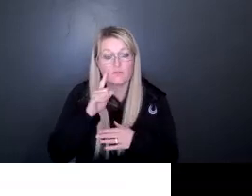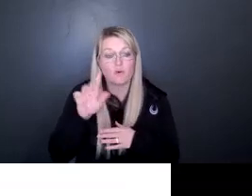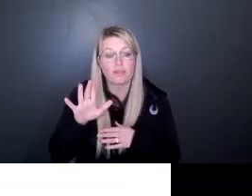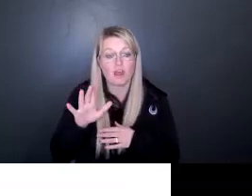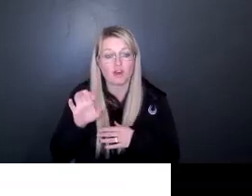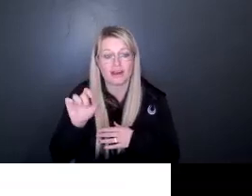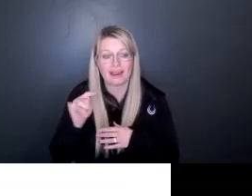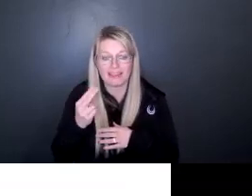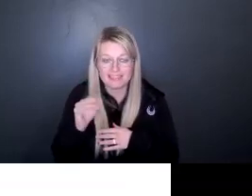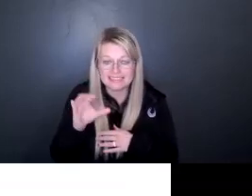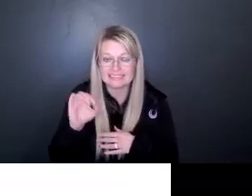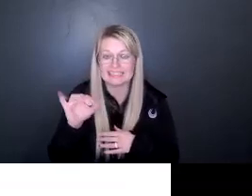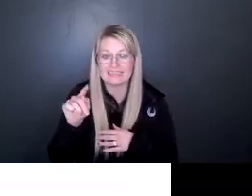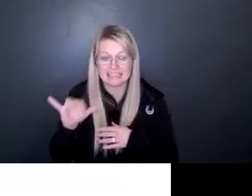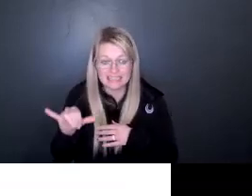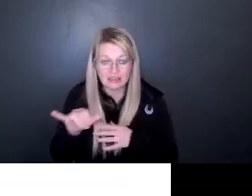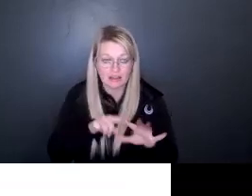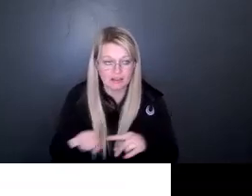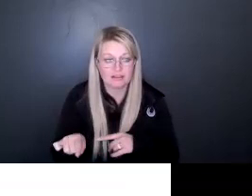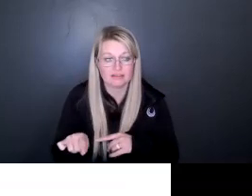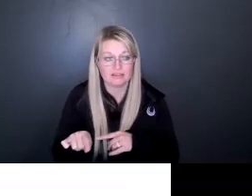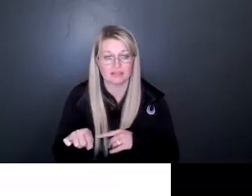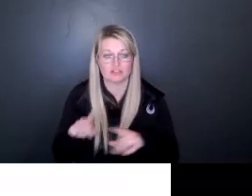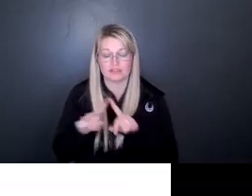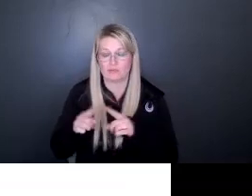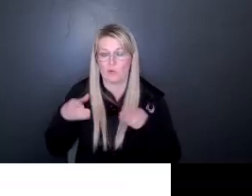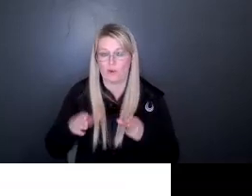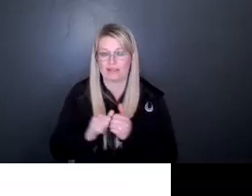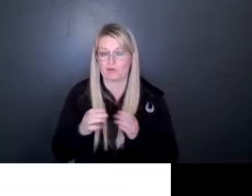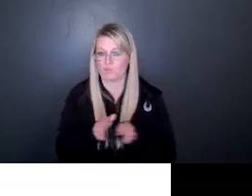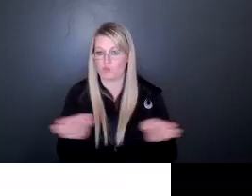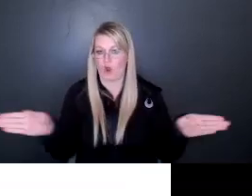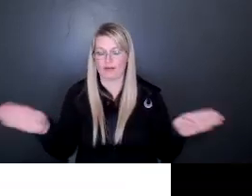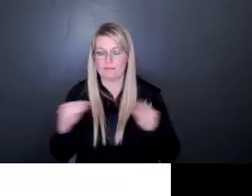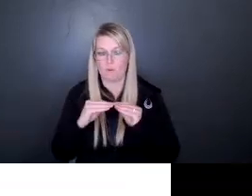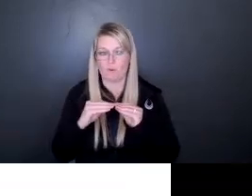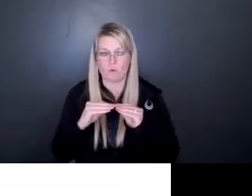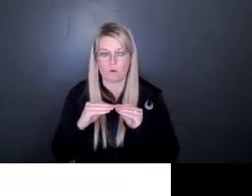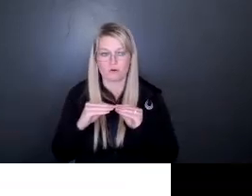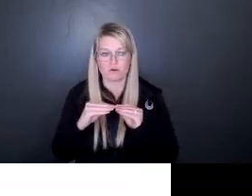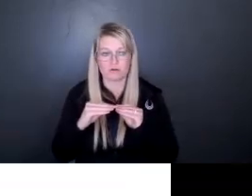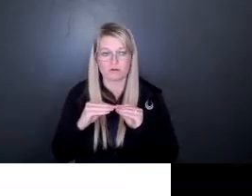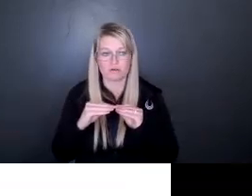caste, language, etc., as a way to broaden the